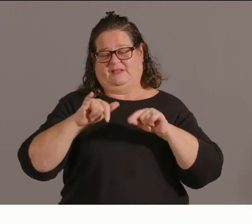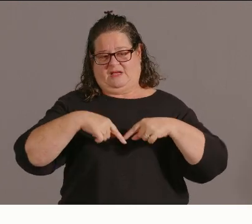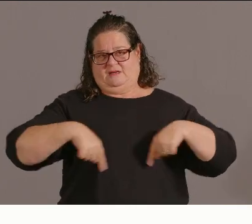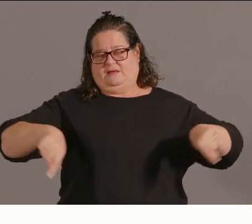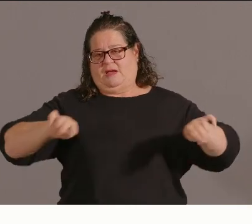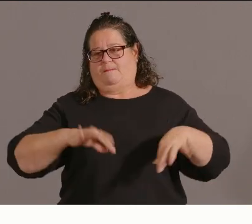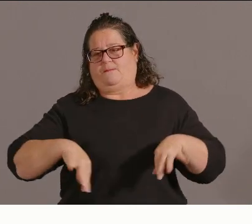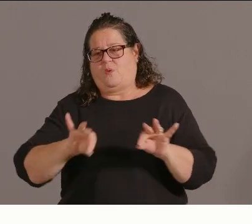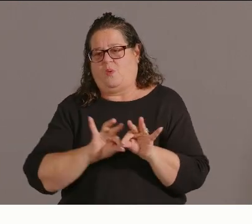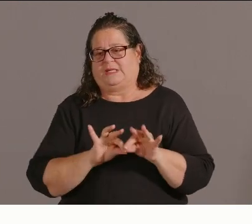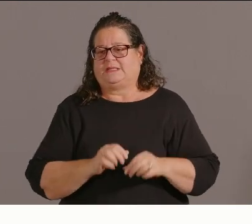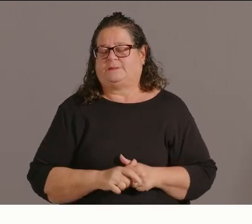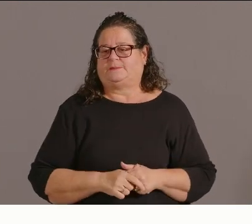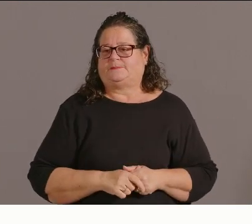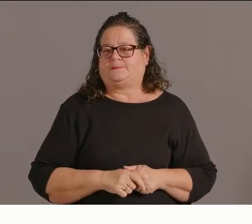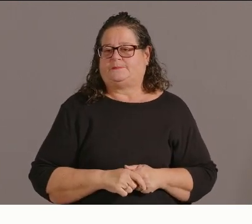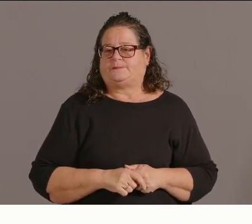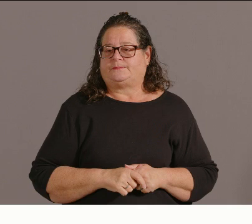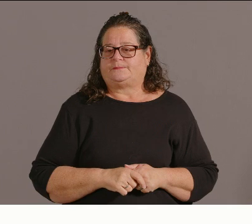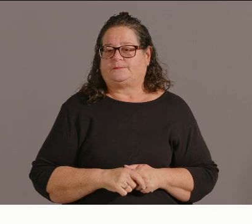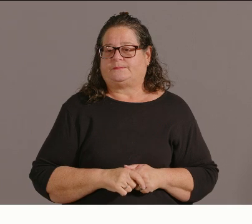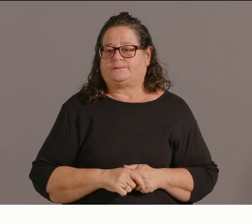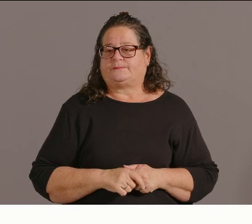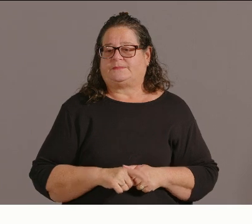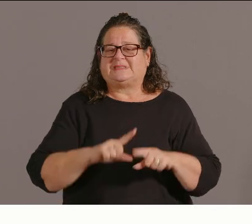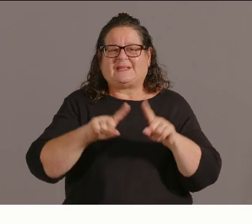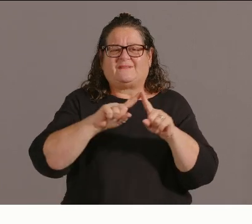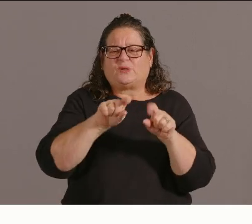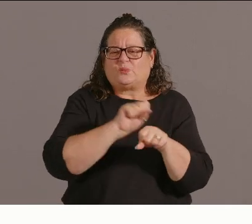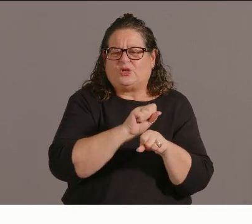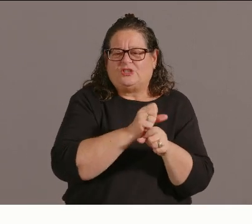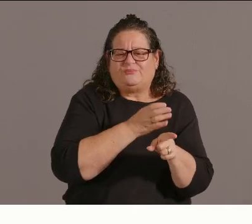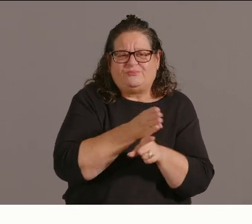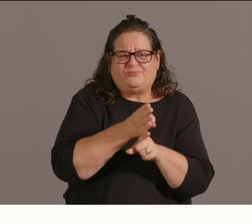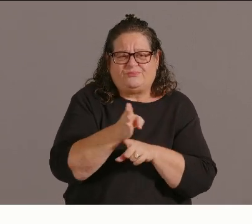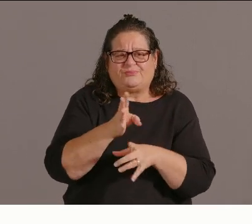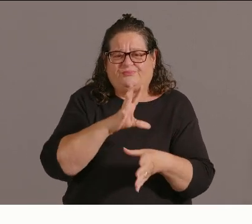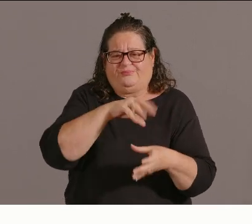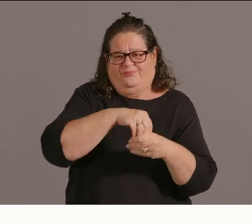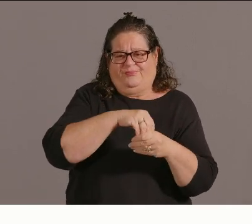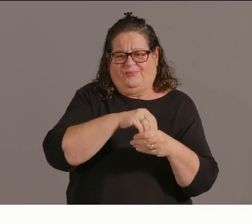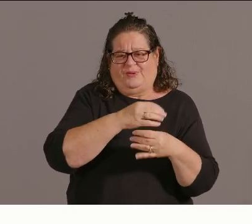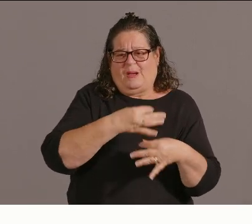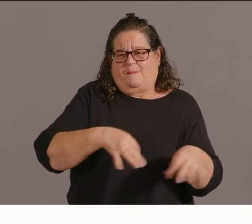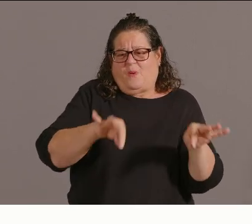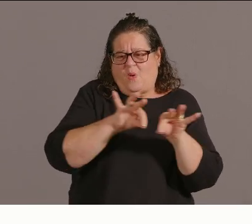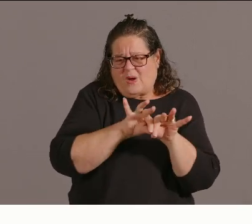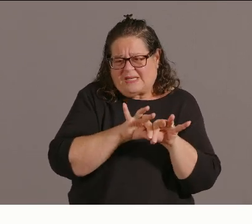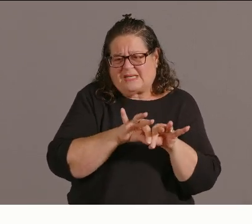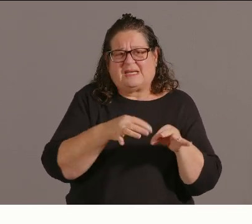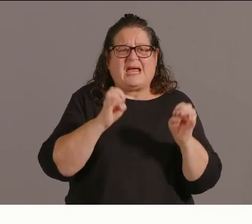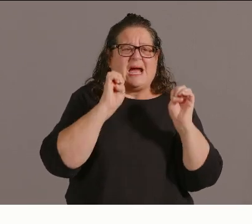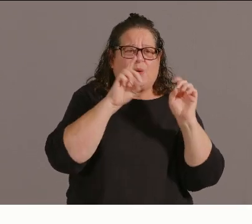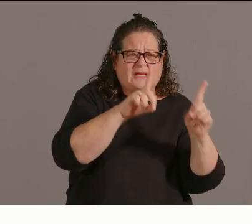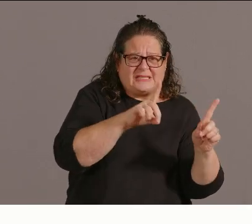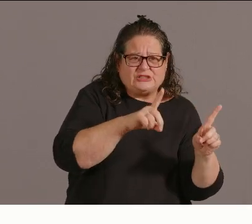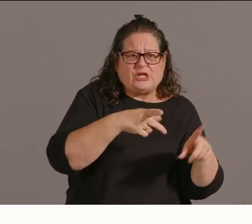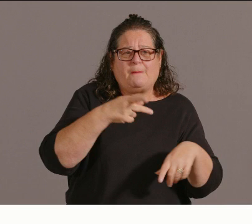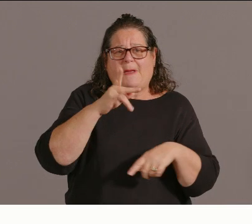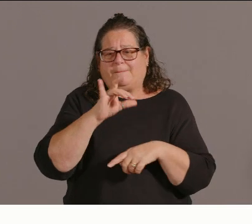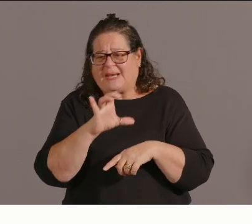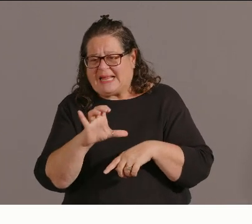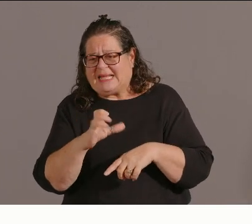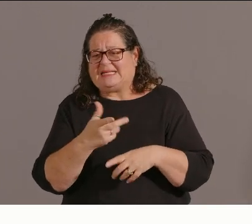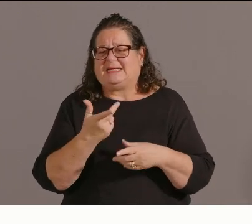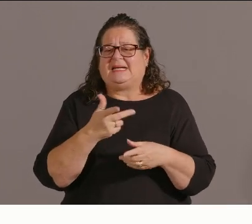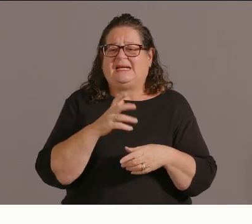priority 1B, as well as education and childcare. But then they also classify food and agriculture, the United States Postal